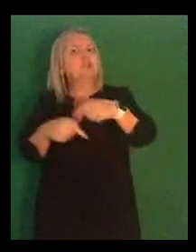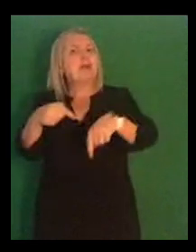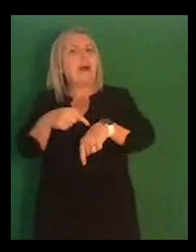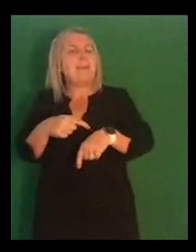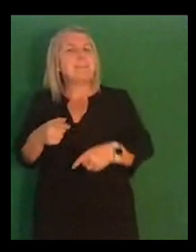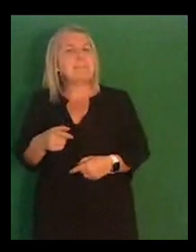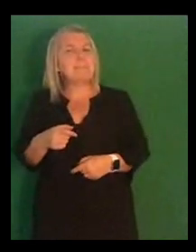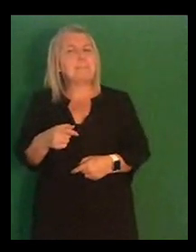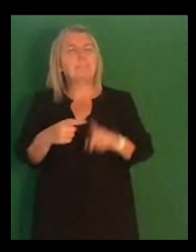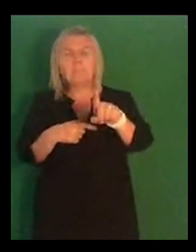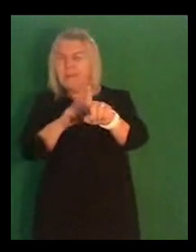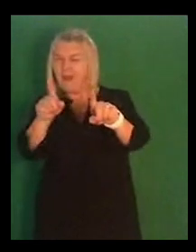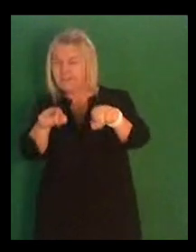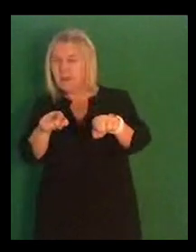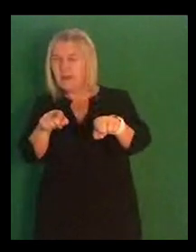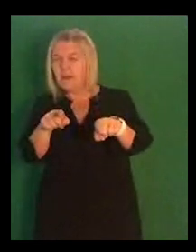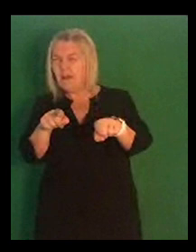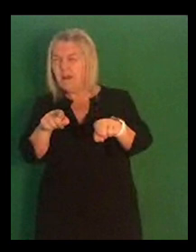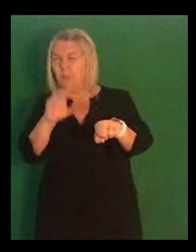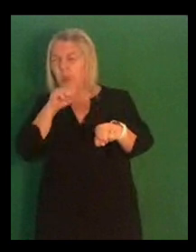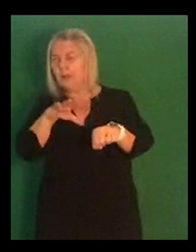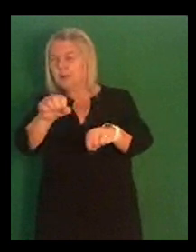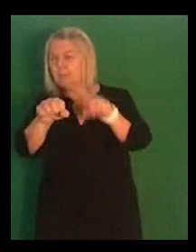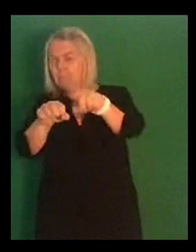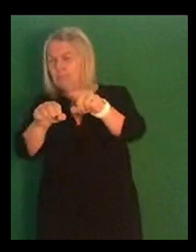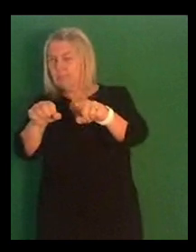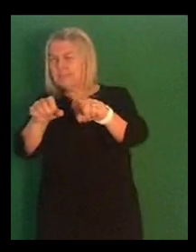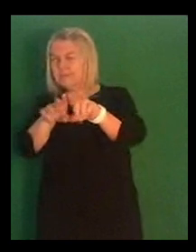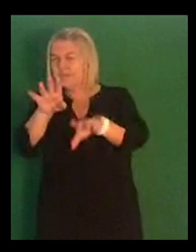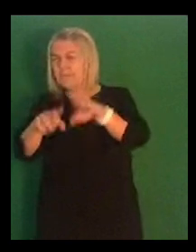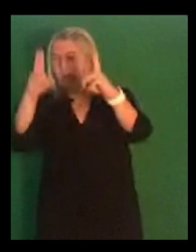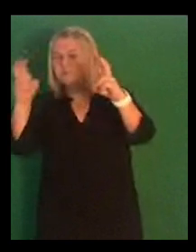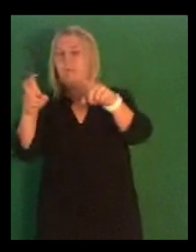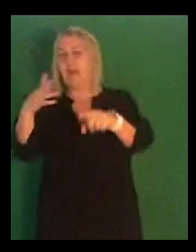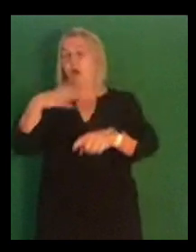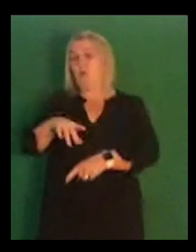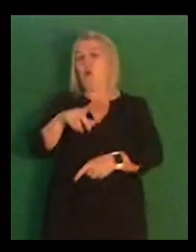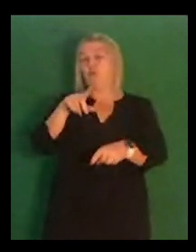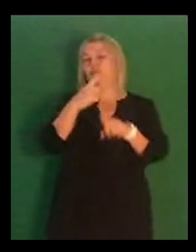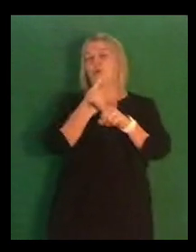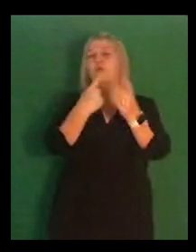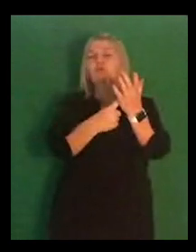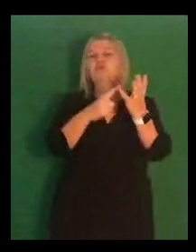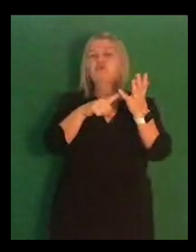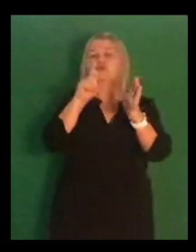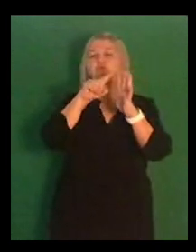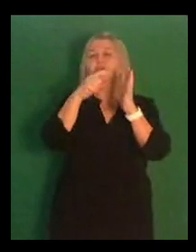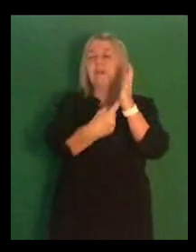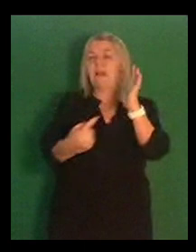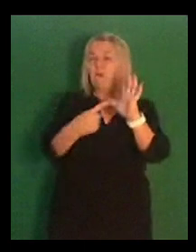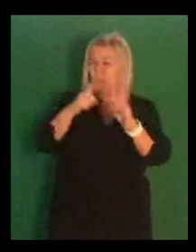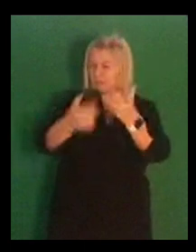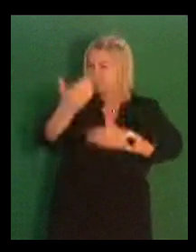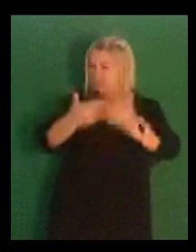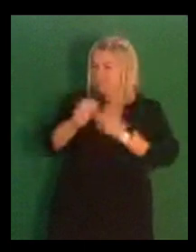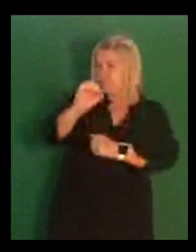anybody sitting quiet for too long. So Rucera, if I can bring you into the conversation, can you tell us what you've been working on? Because you just delivered your